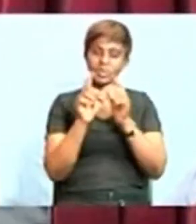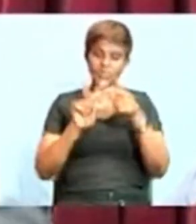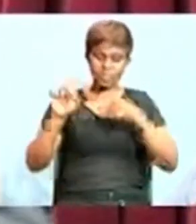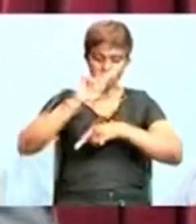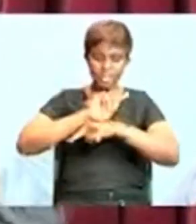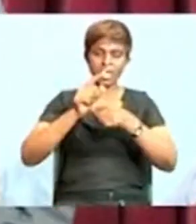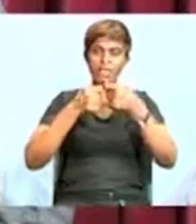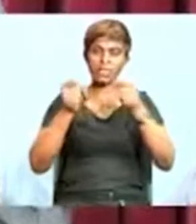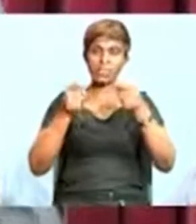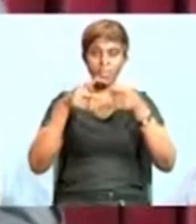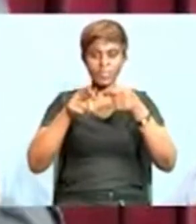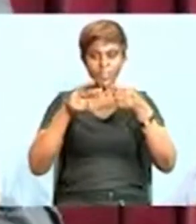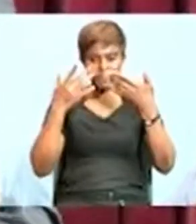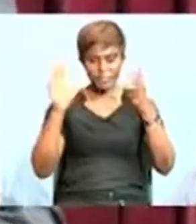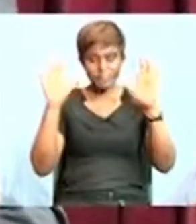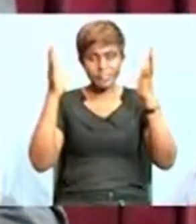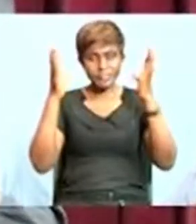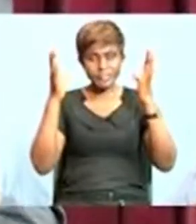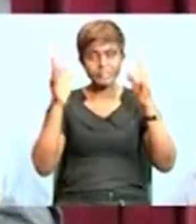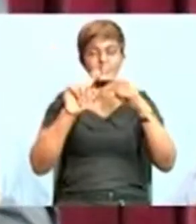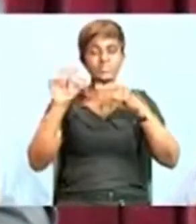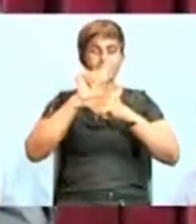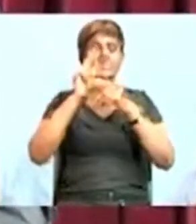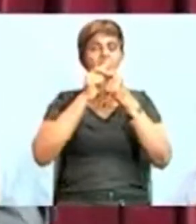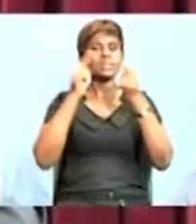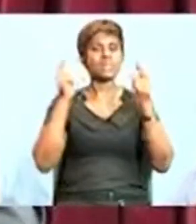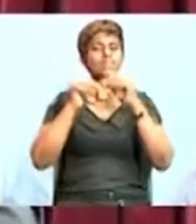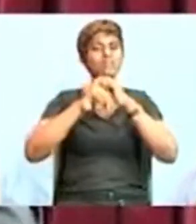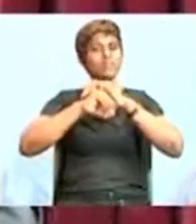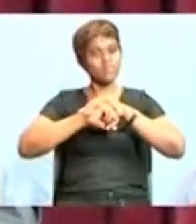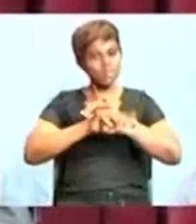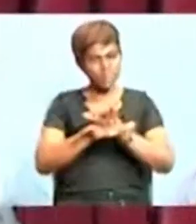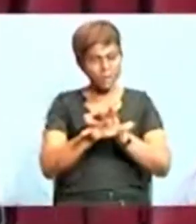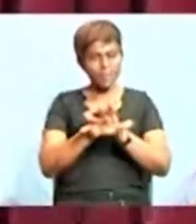Madam Speaker, have a great influence in shaping the